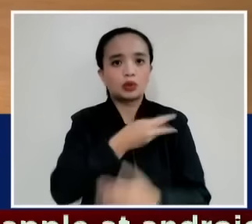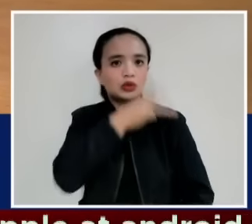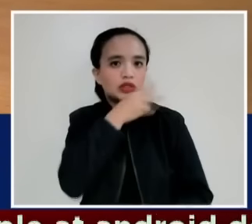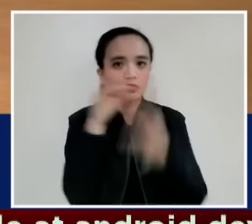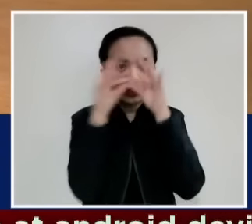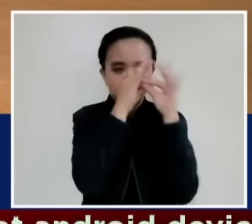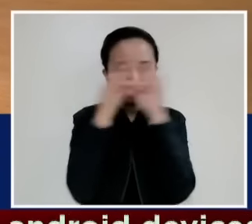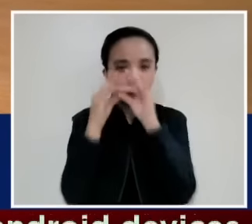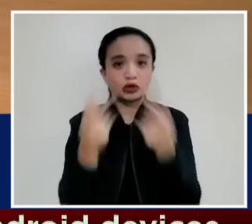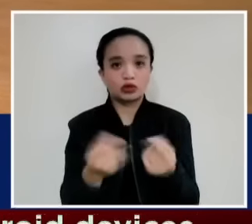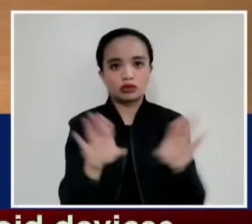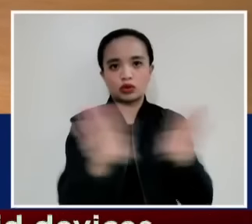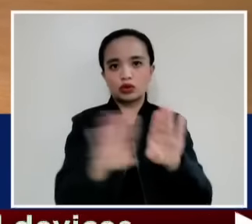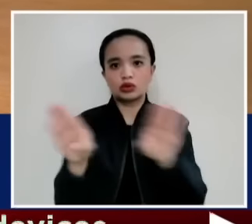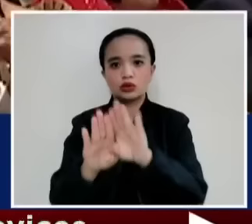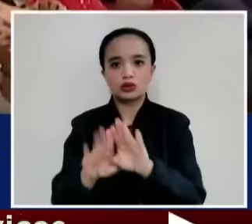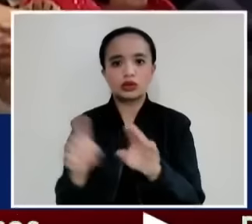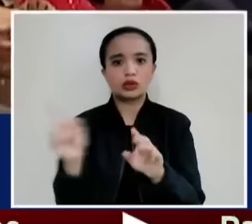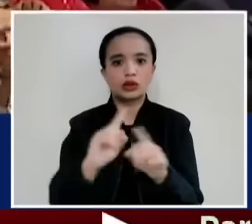activities.